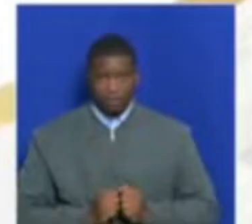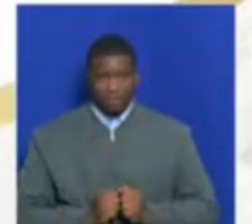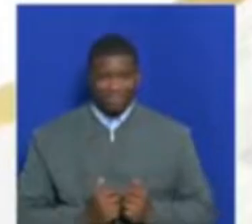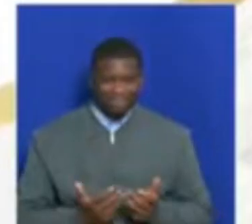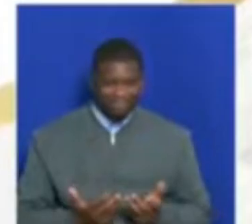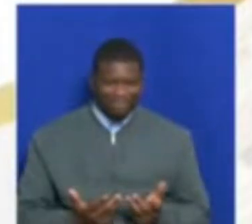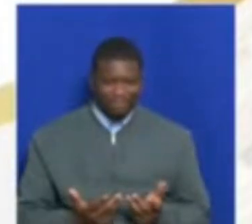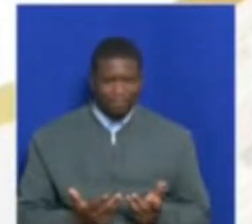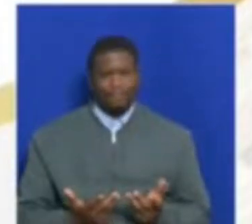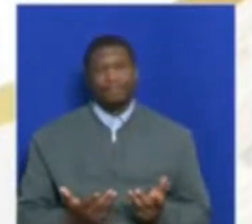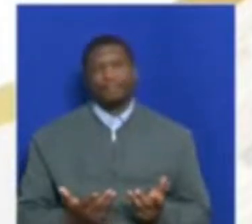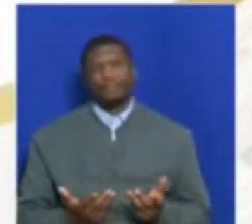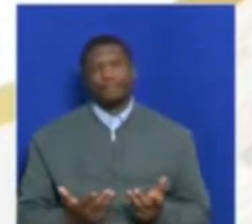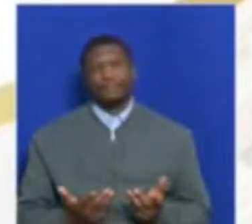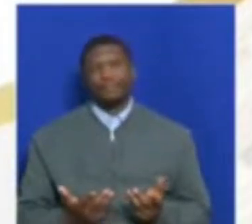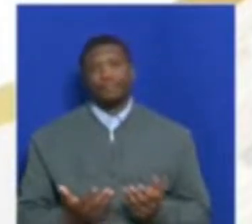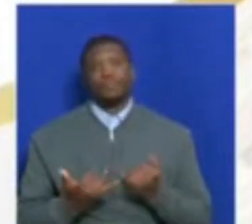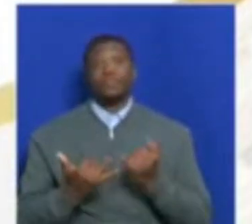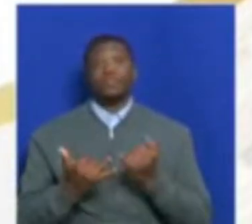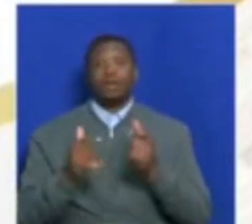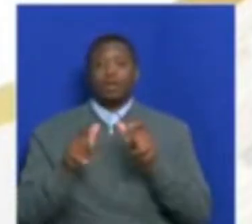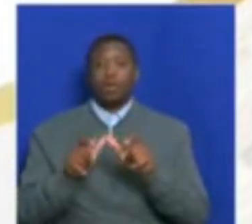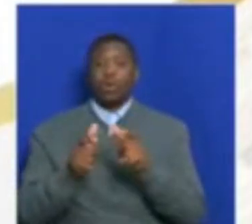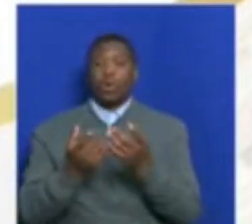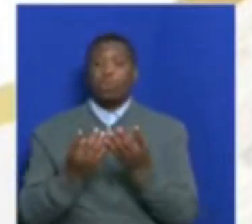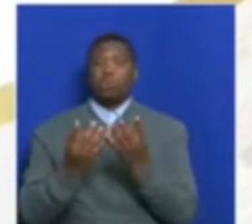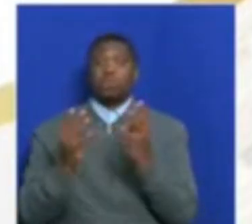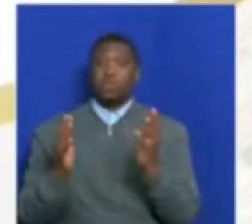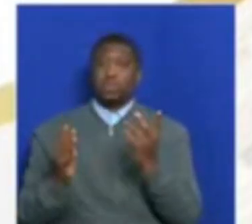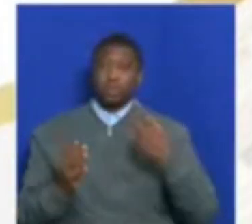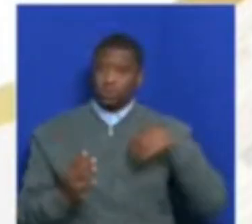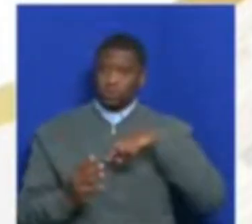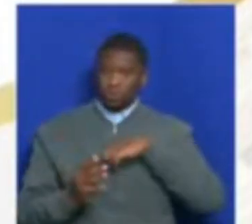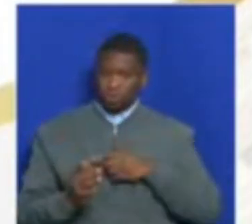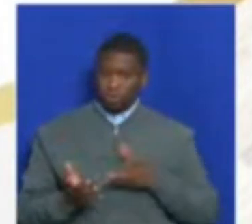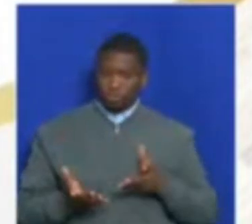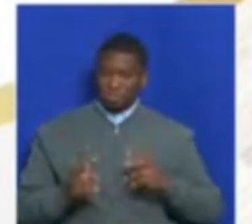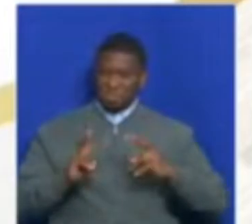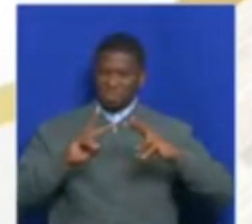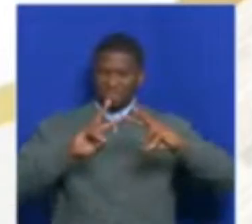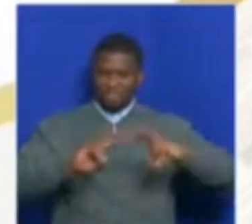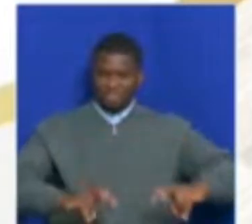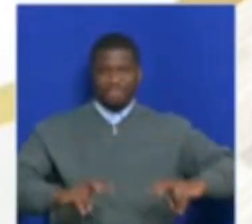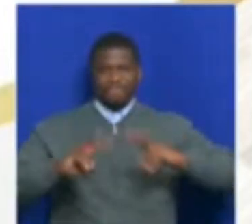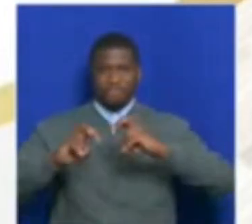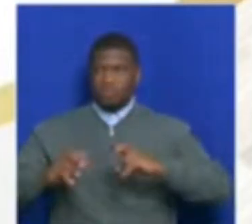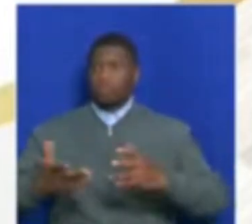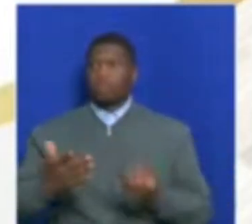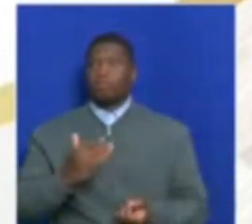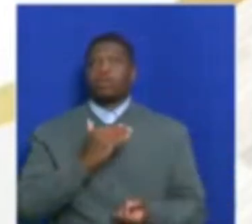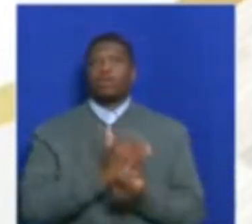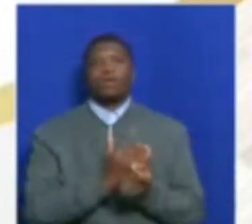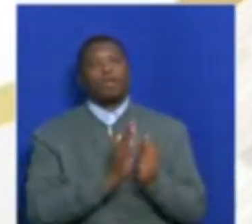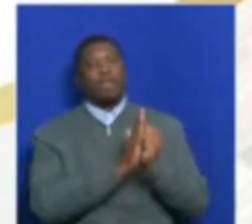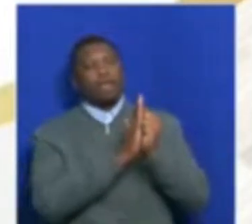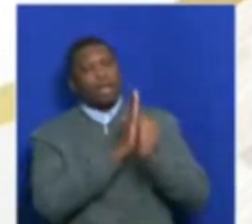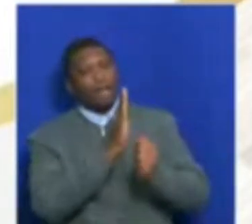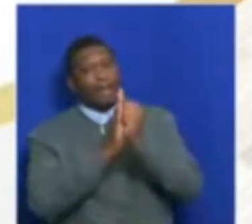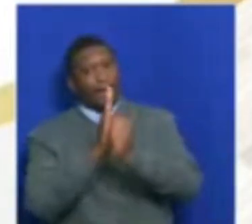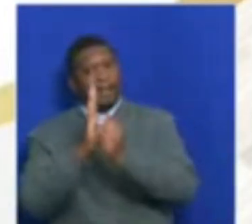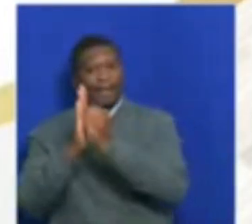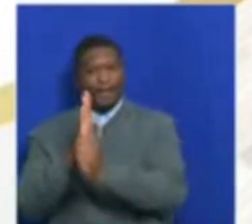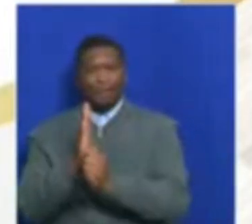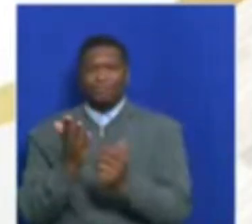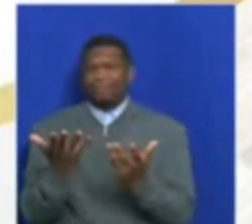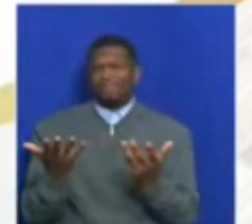the Commission is not here to investigate extrajudicial killing. Maybe there should be a commission to investigate extrajudicial